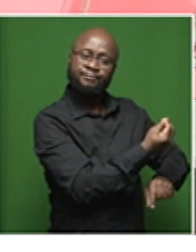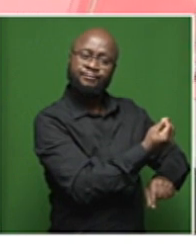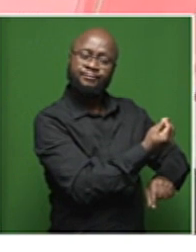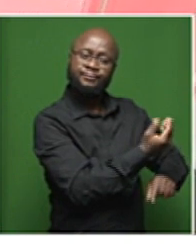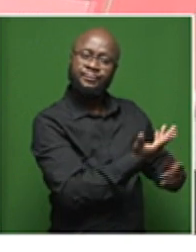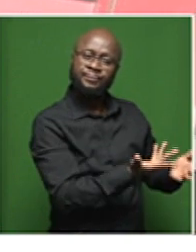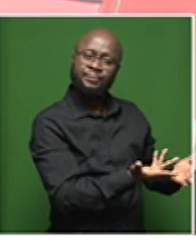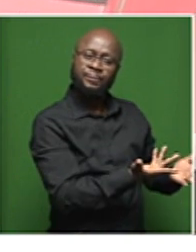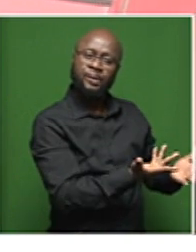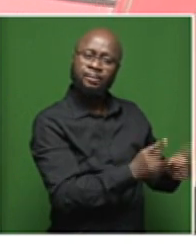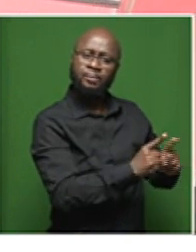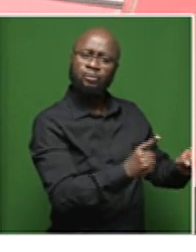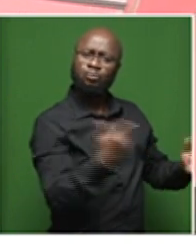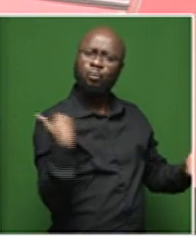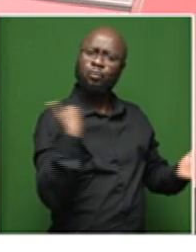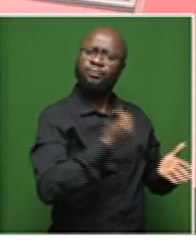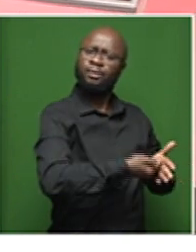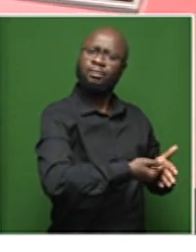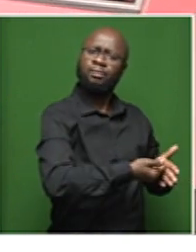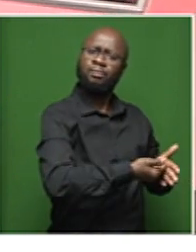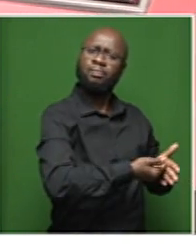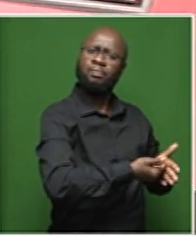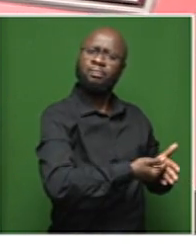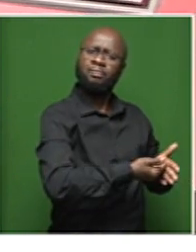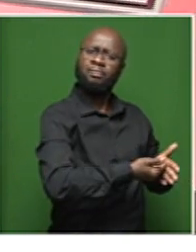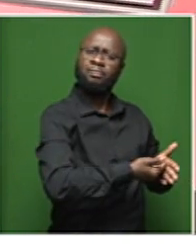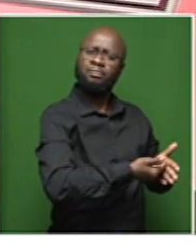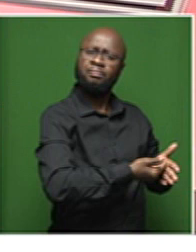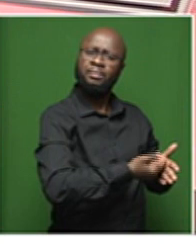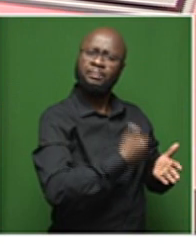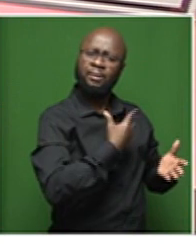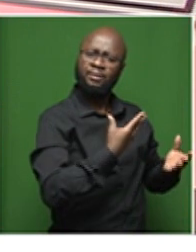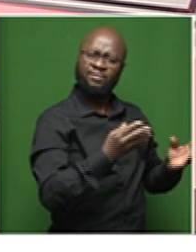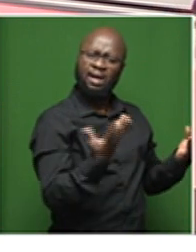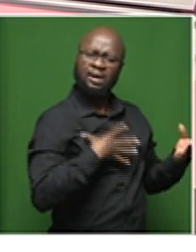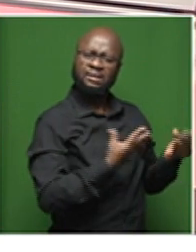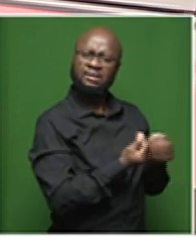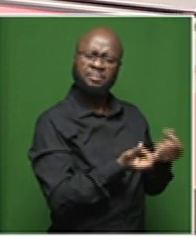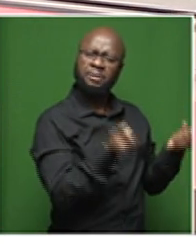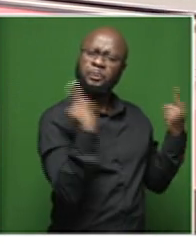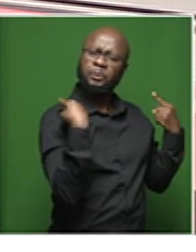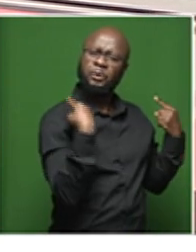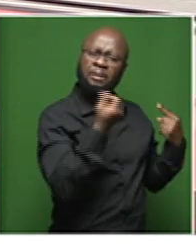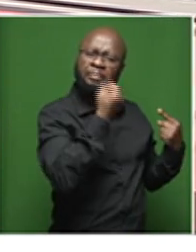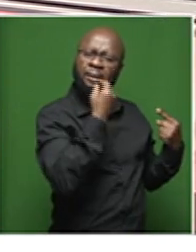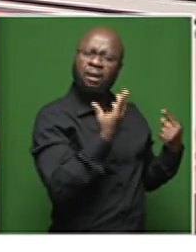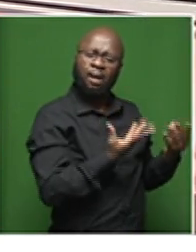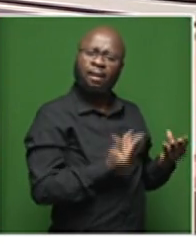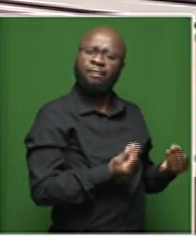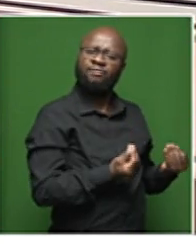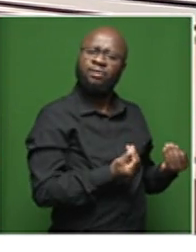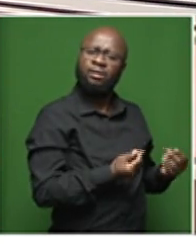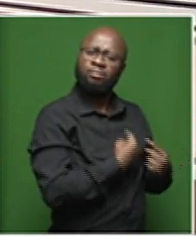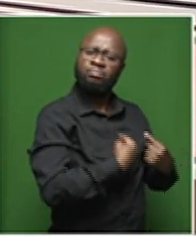Mara nowadays, I don't understand it, mara I'm on medication. Ngani, nama hati na